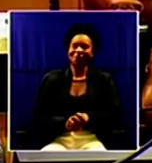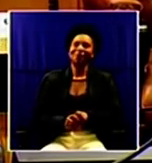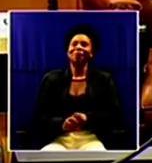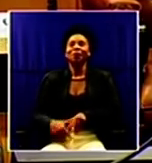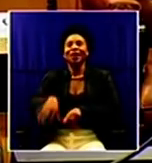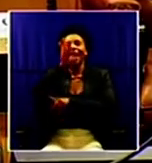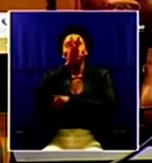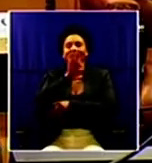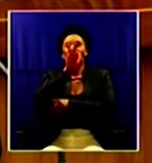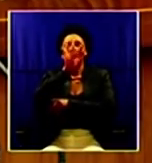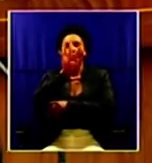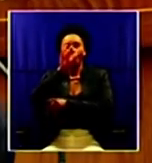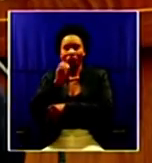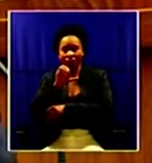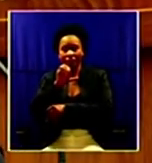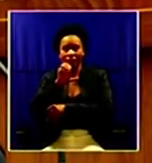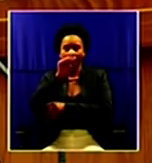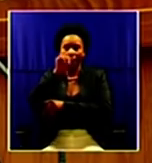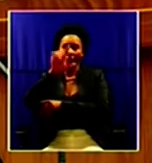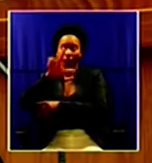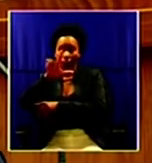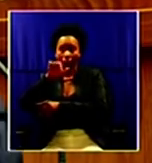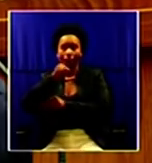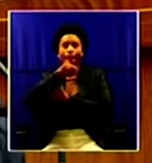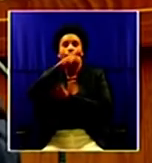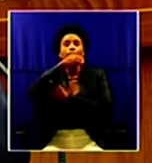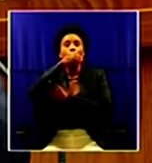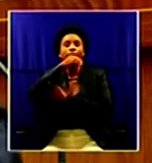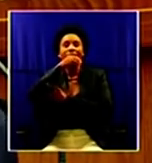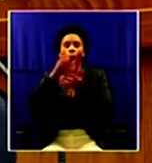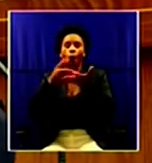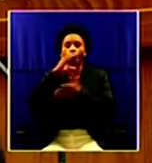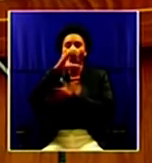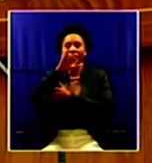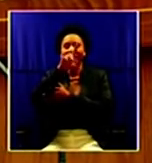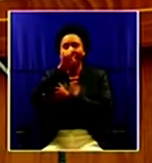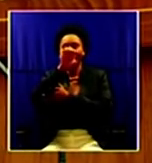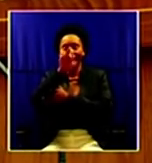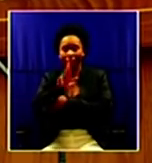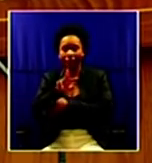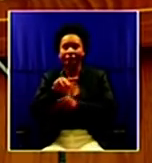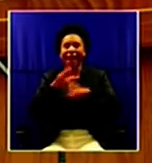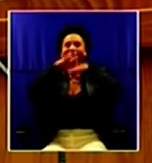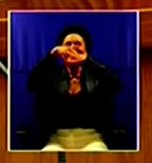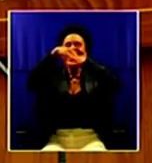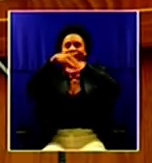340 milliliter can of beer or cider will cost an extra 14 cents.